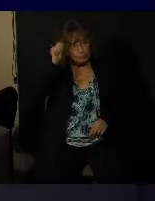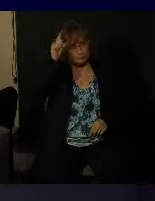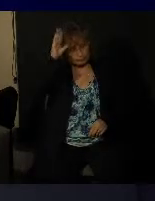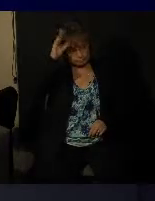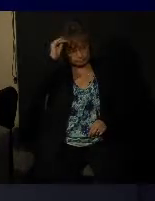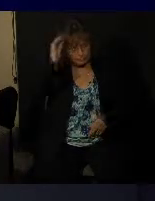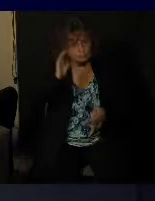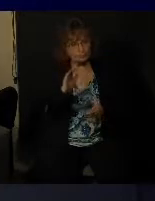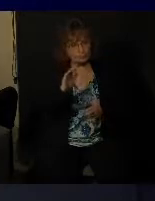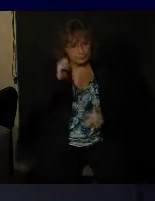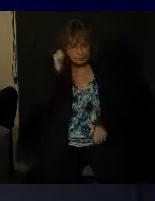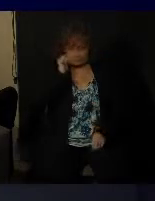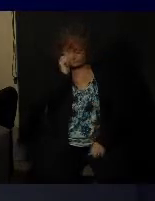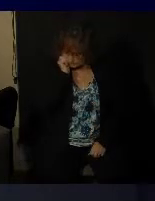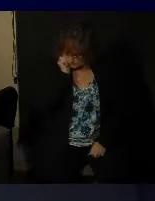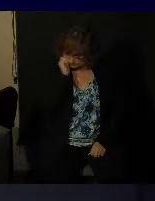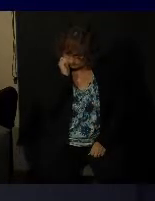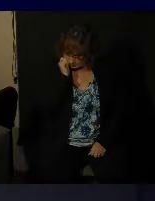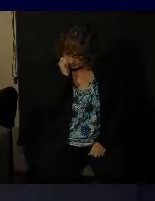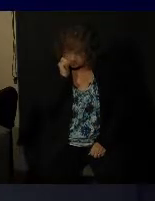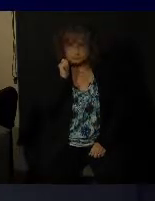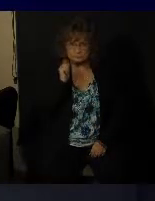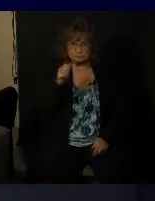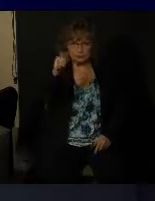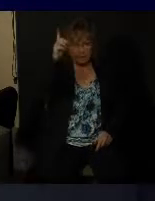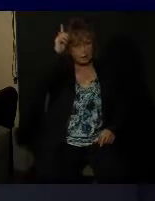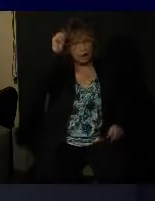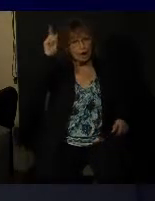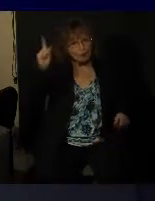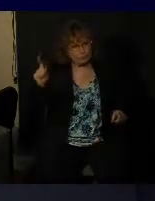mom told me that I was coming. And still didn't